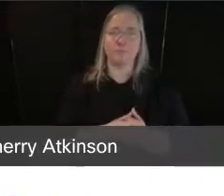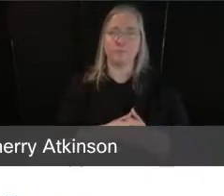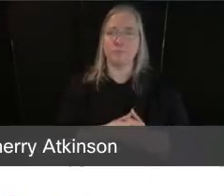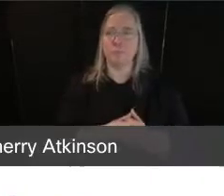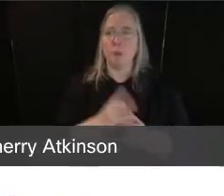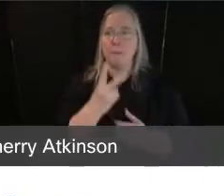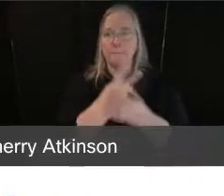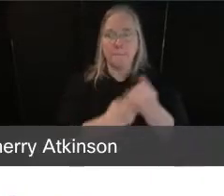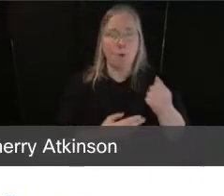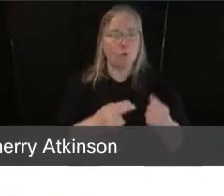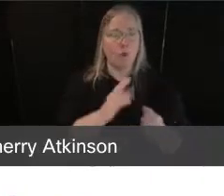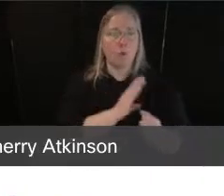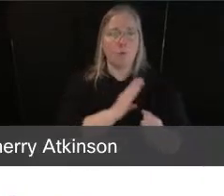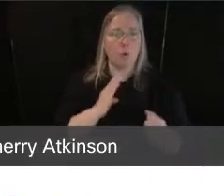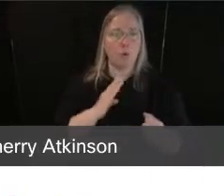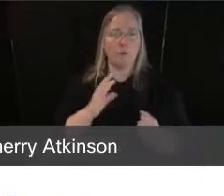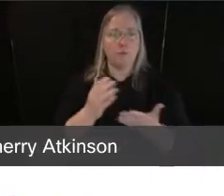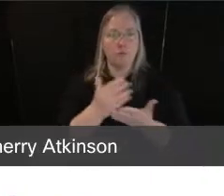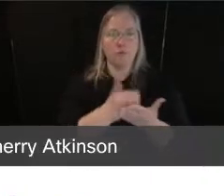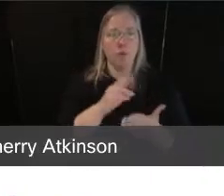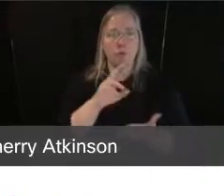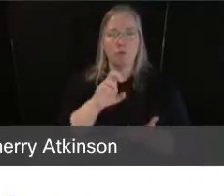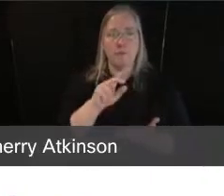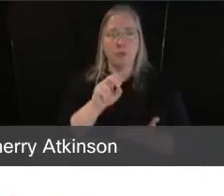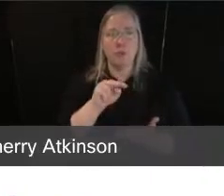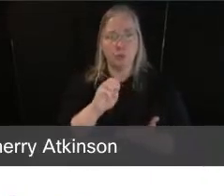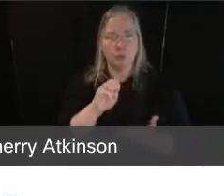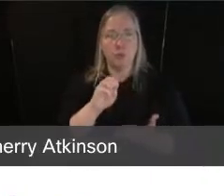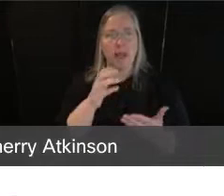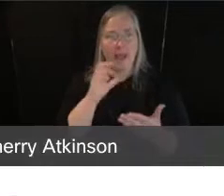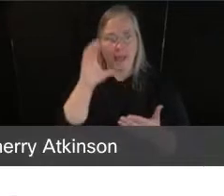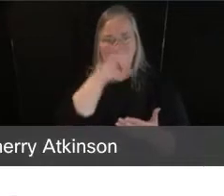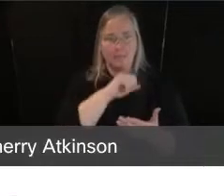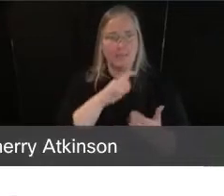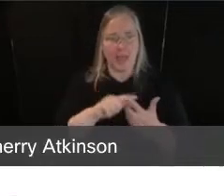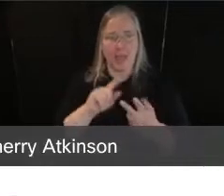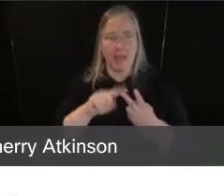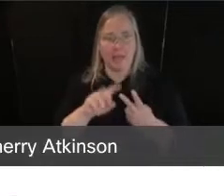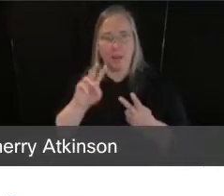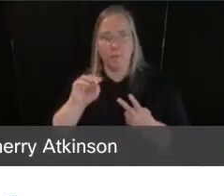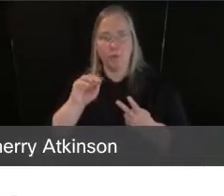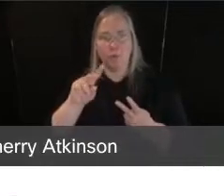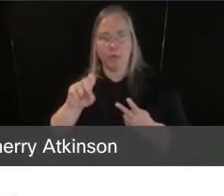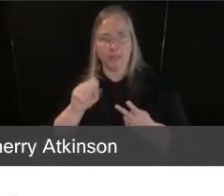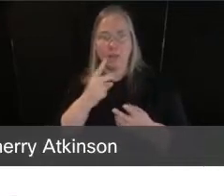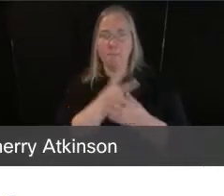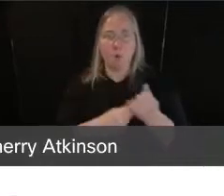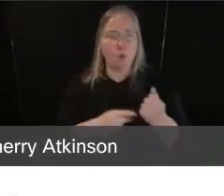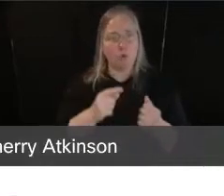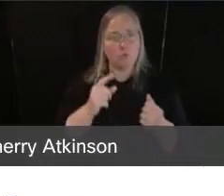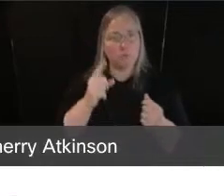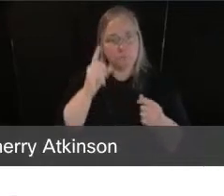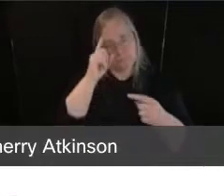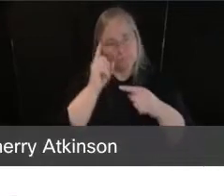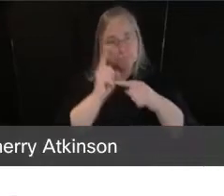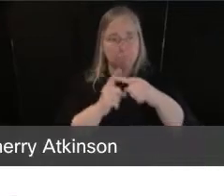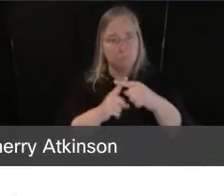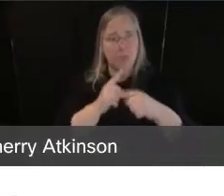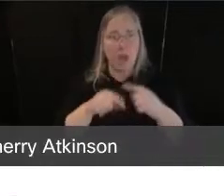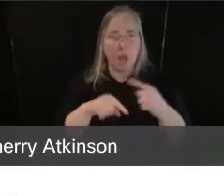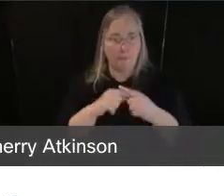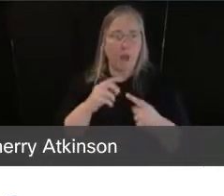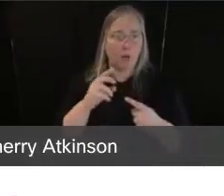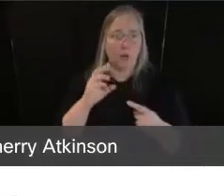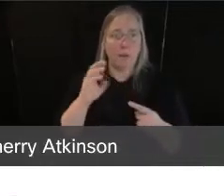both the Board of Revenue Estimates and Moody's are both pretty optimistic about Maryland's recovery being, a good